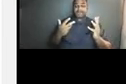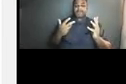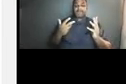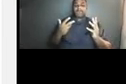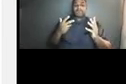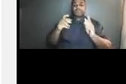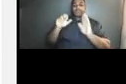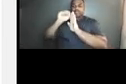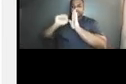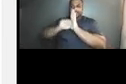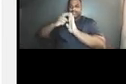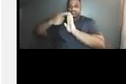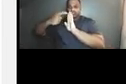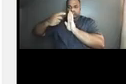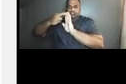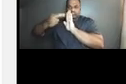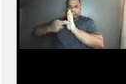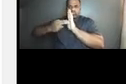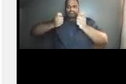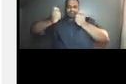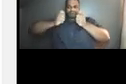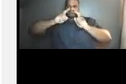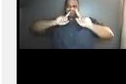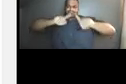state restrictions or any restrictions from above.